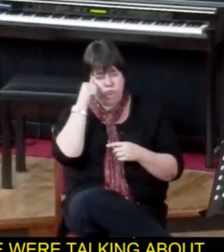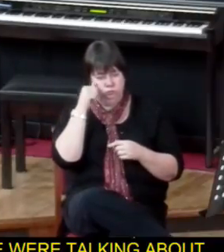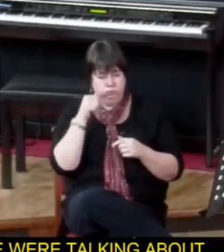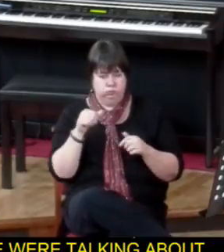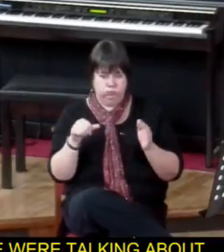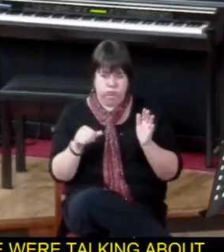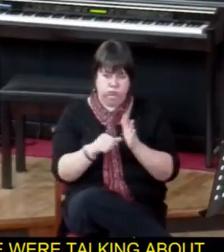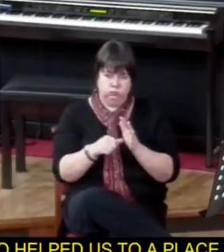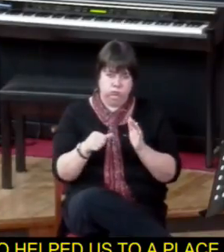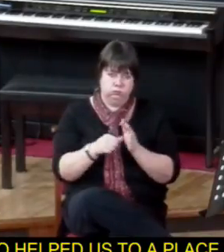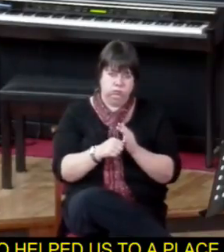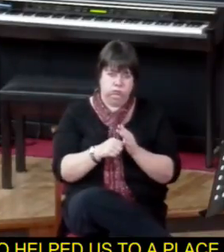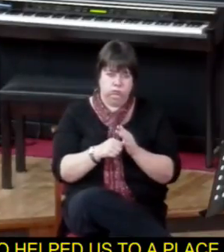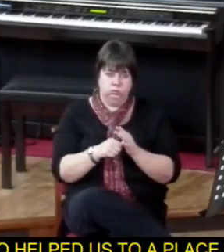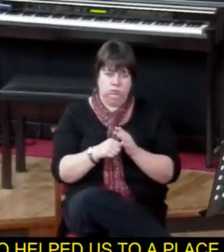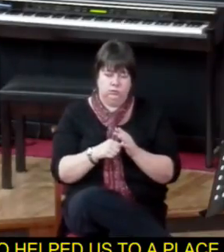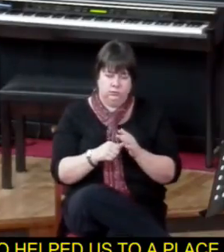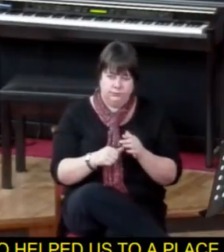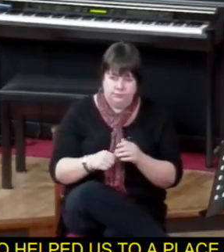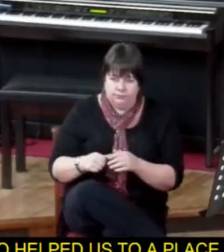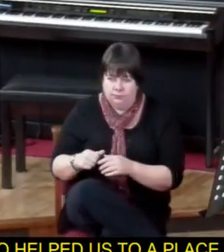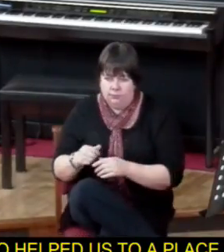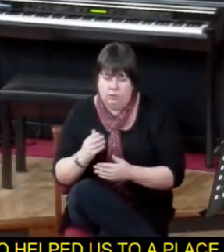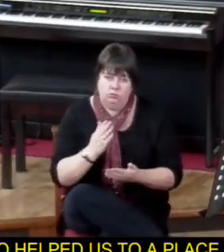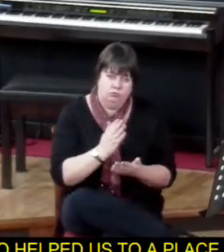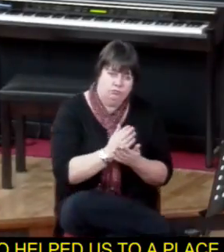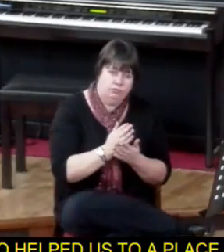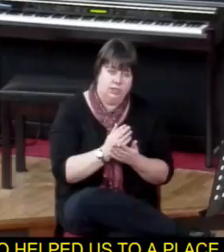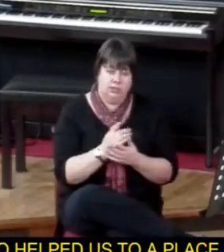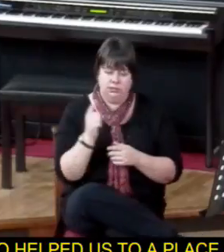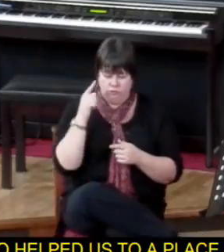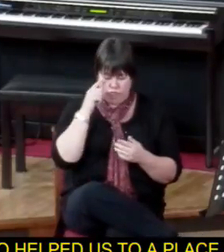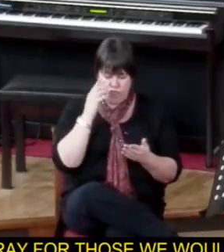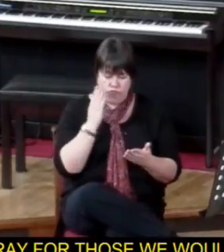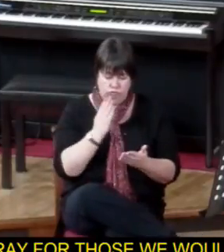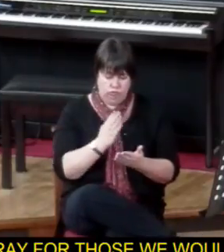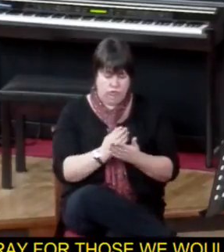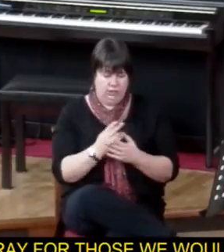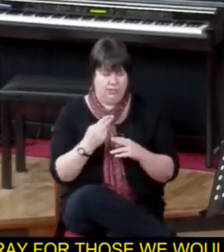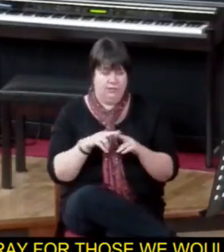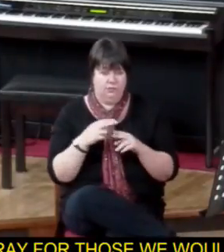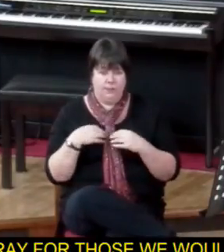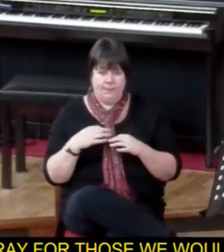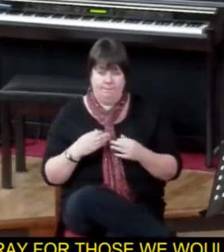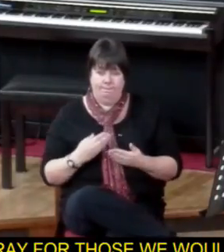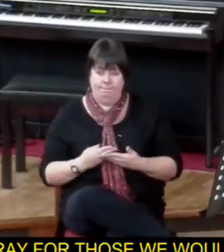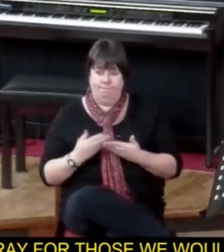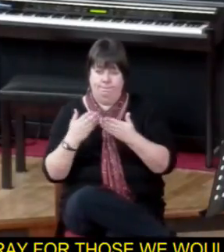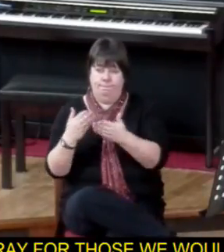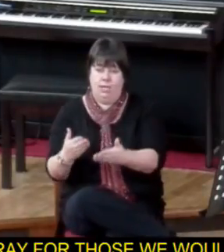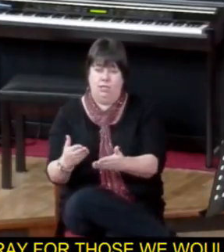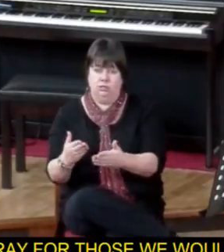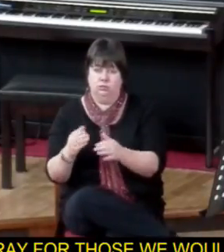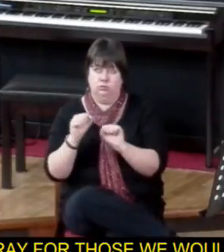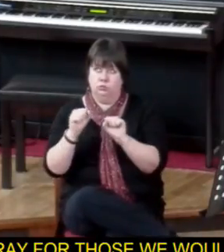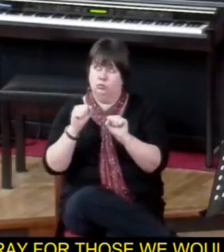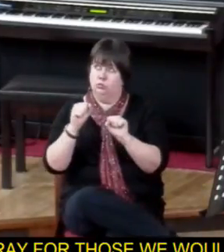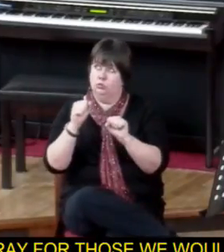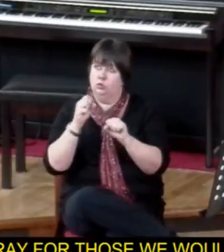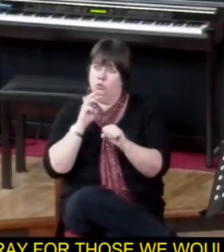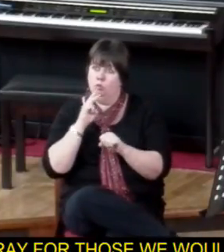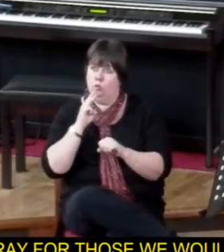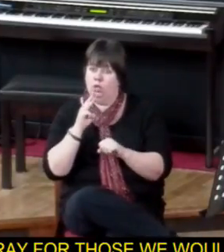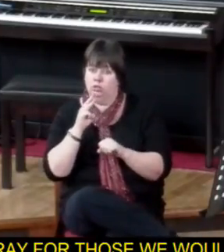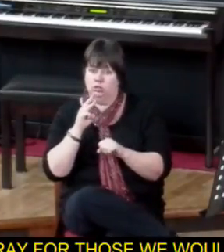Yet we cannot avoid the truth that unless we pass on what we believe and see others drawn to you,